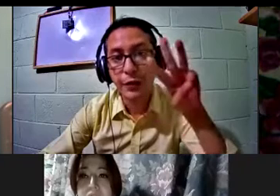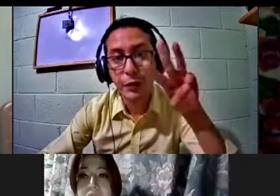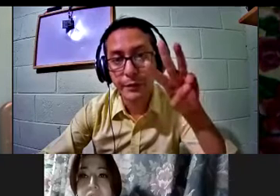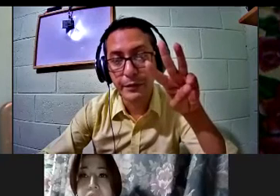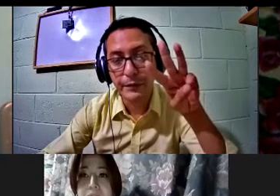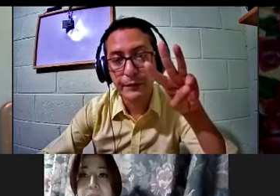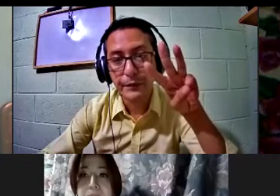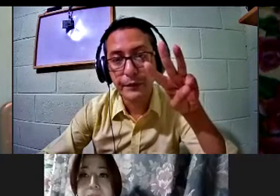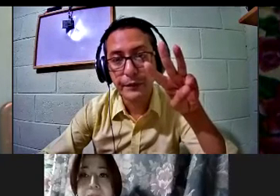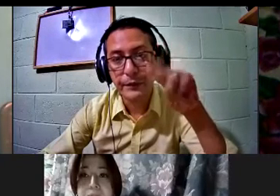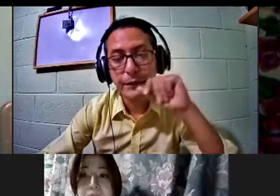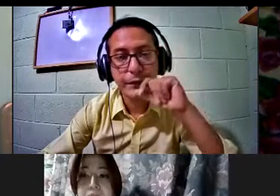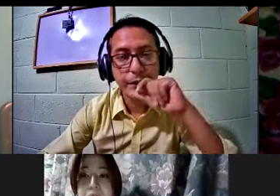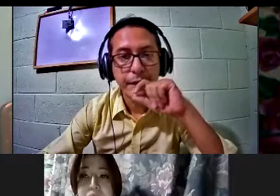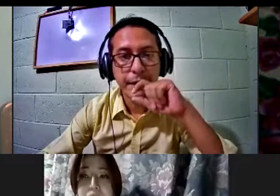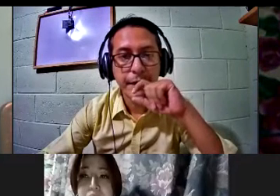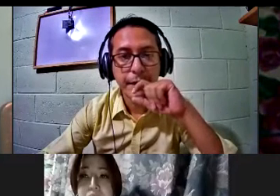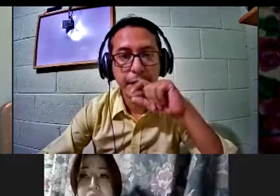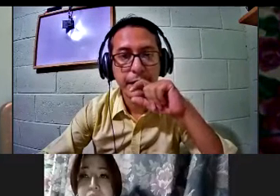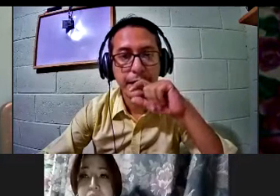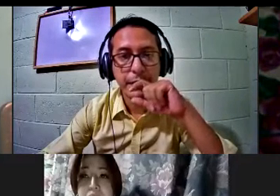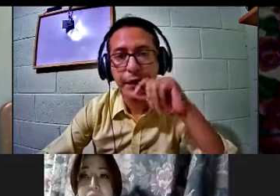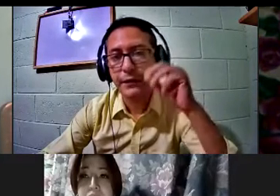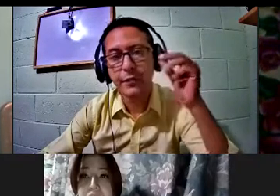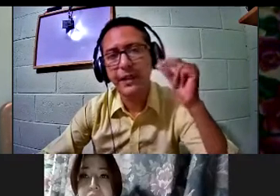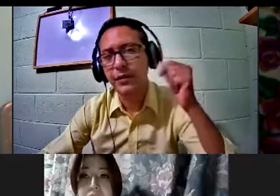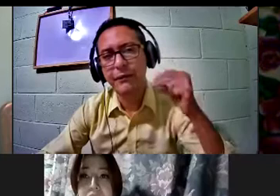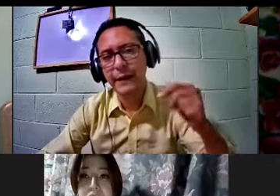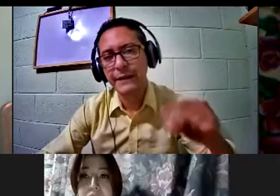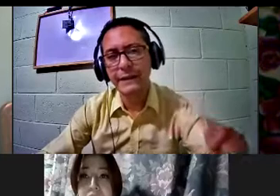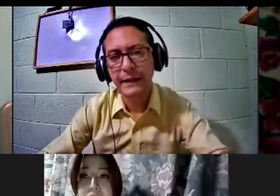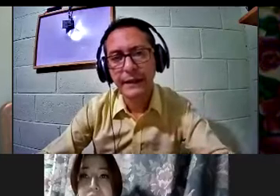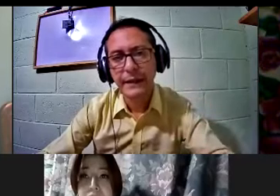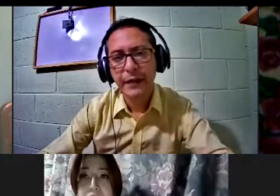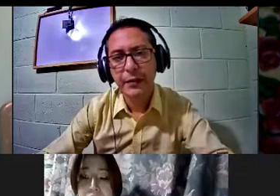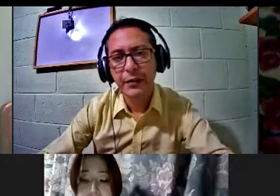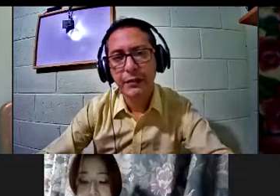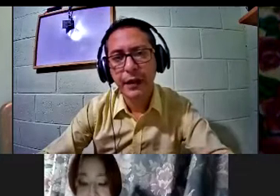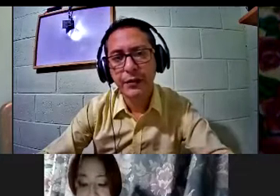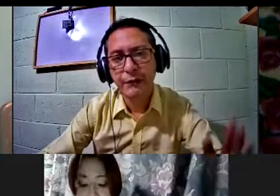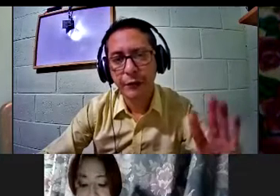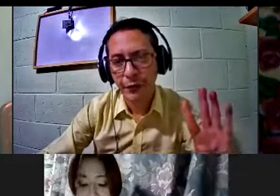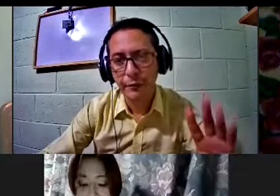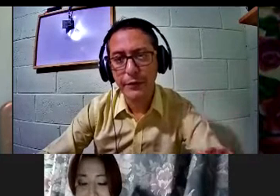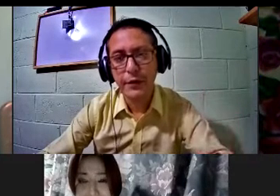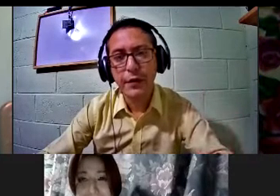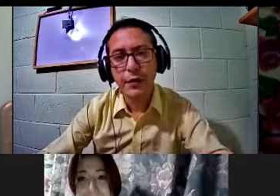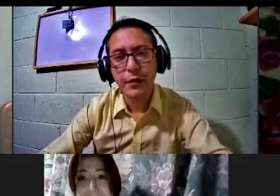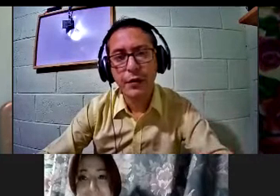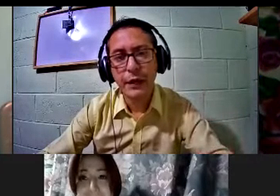three groups. Let's see. No, let's do it better so we can go faster. I'm going to divide you in four